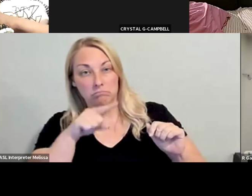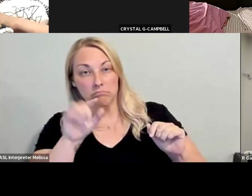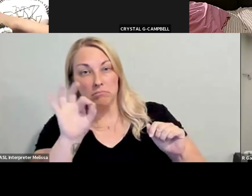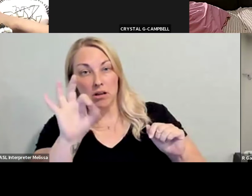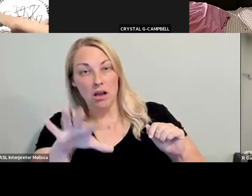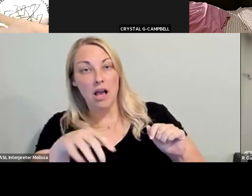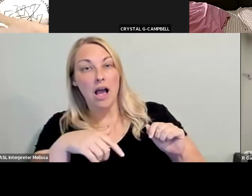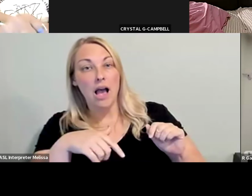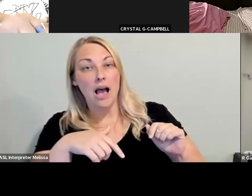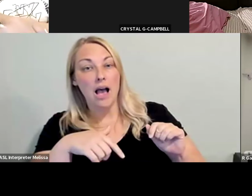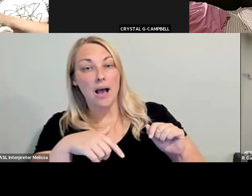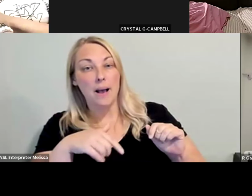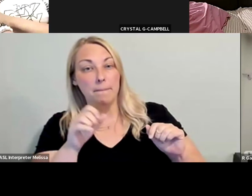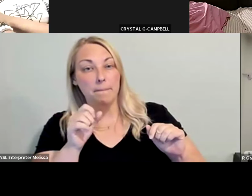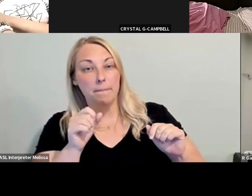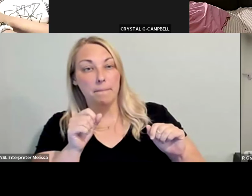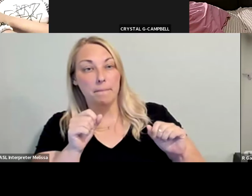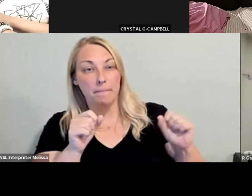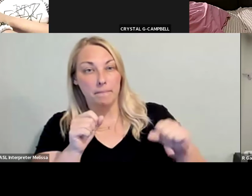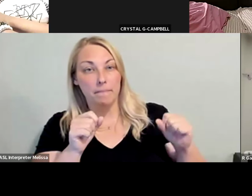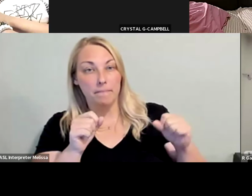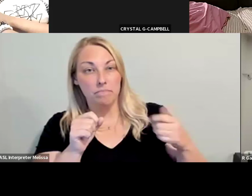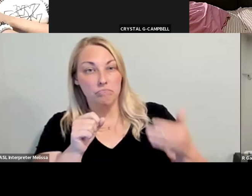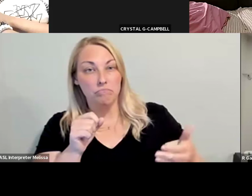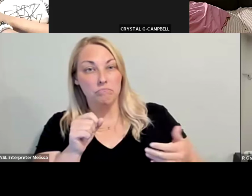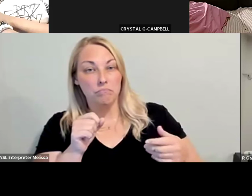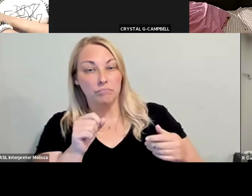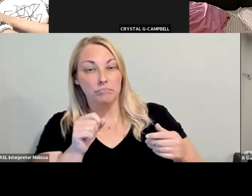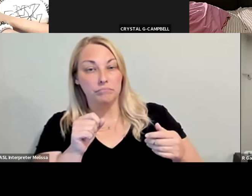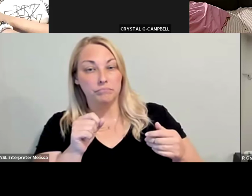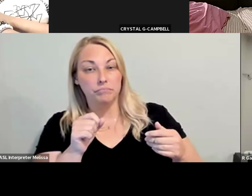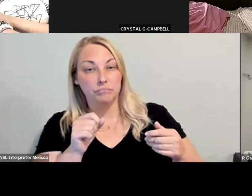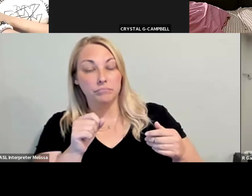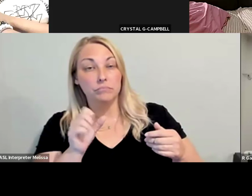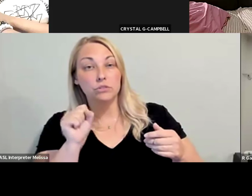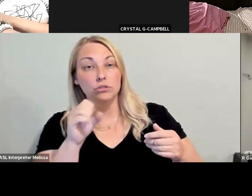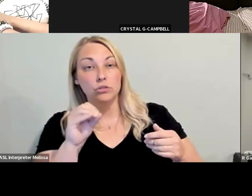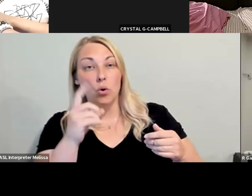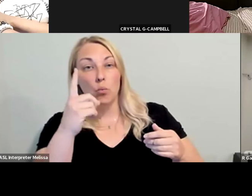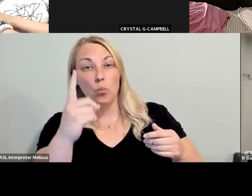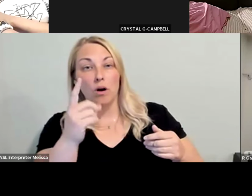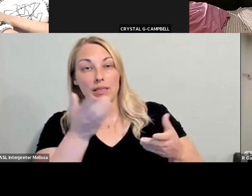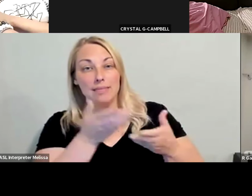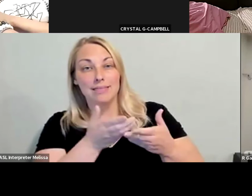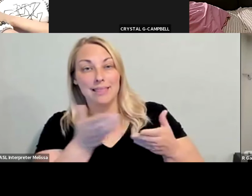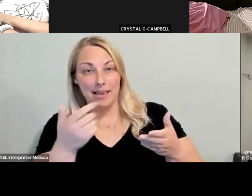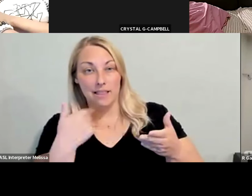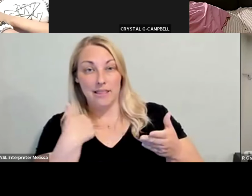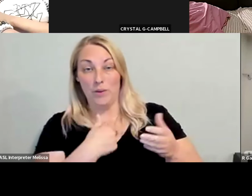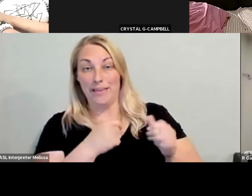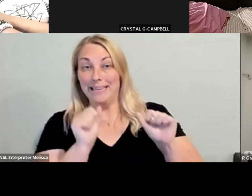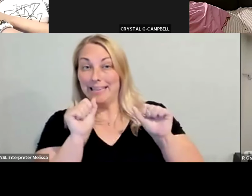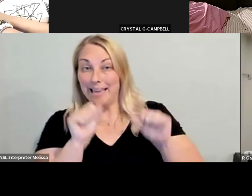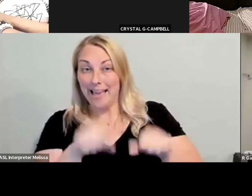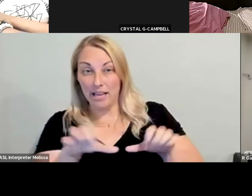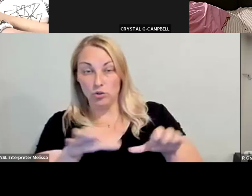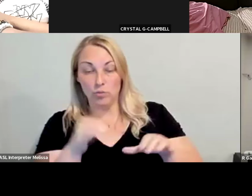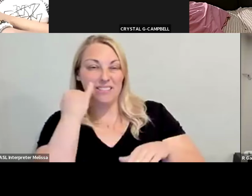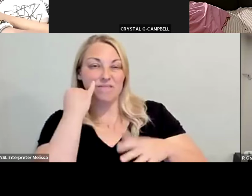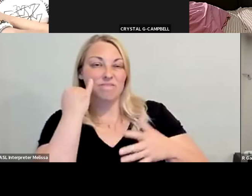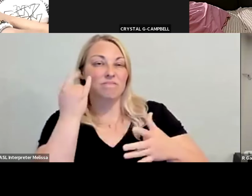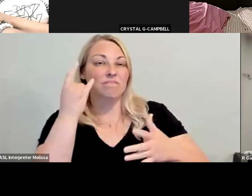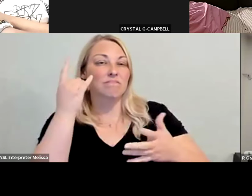Can I hop in real quick? Yeah. No, that's cool. So one of the things, Commissioner, that we can do, if it's after hours, let's